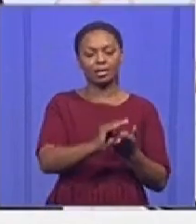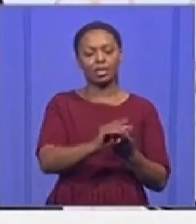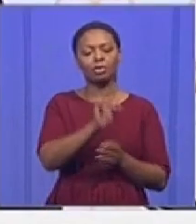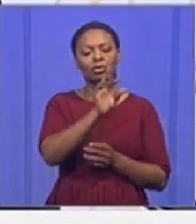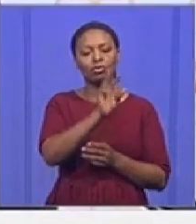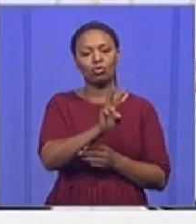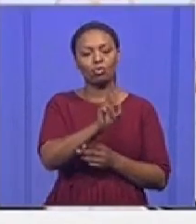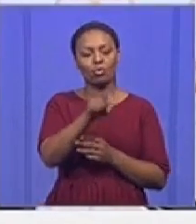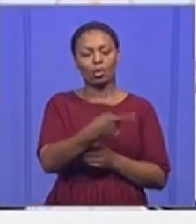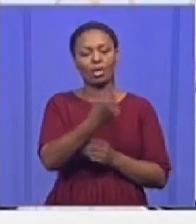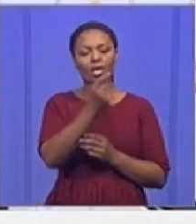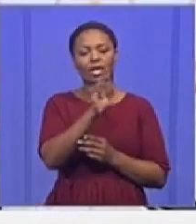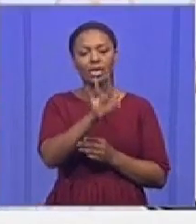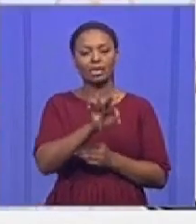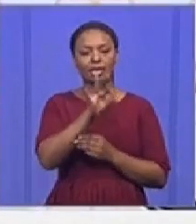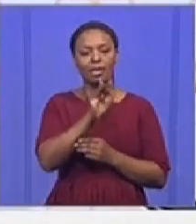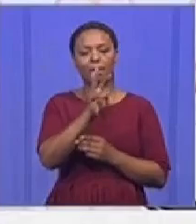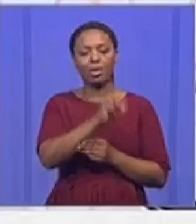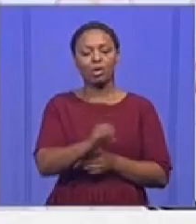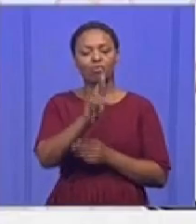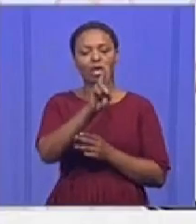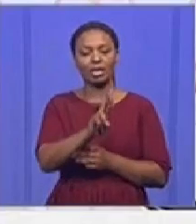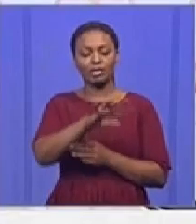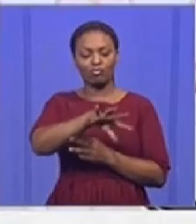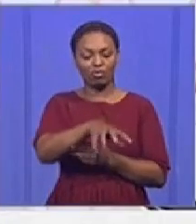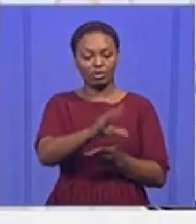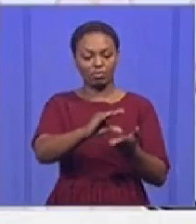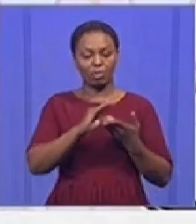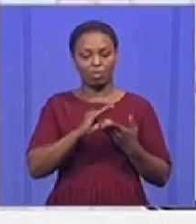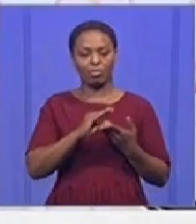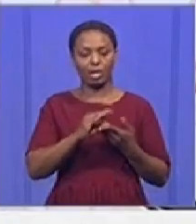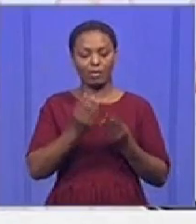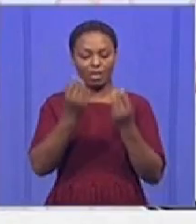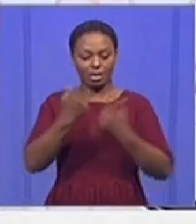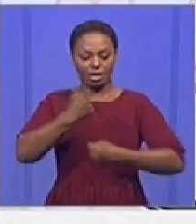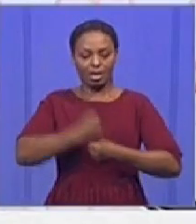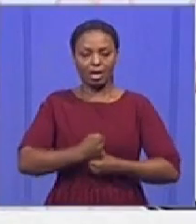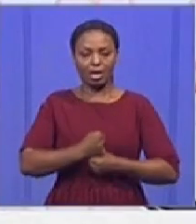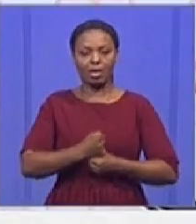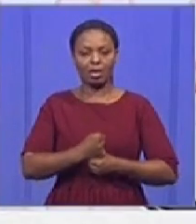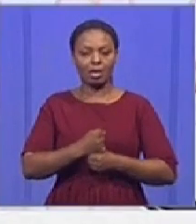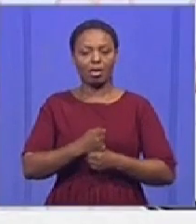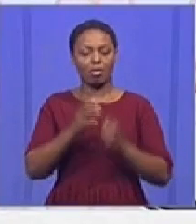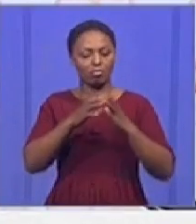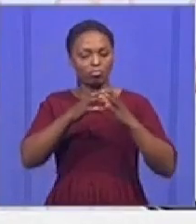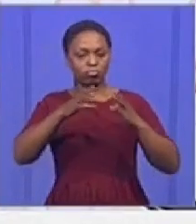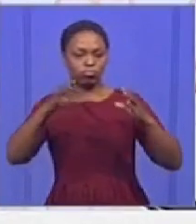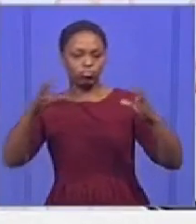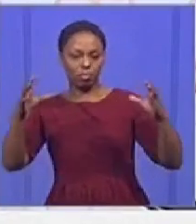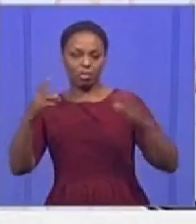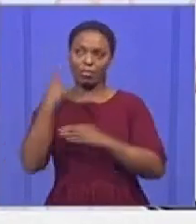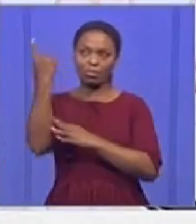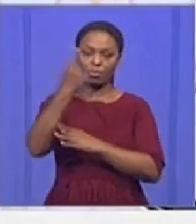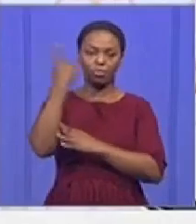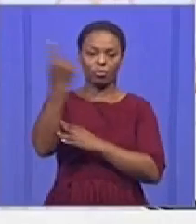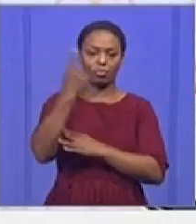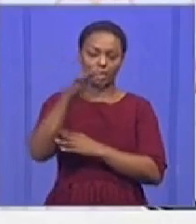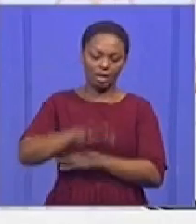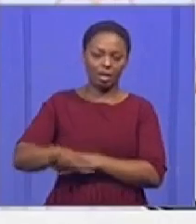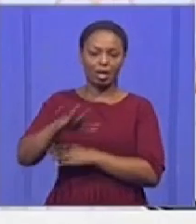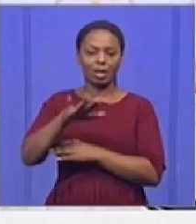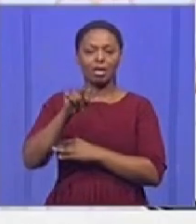230 million rand in our province this financial year to expand the broadband coverage in deep rural